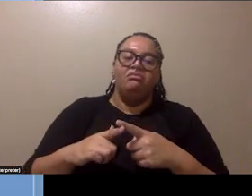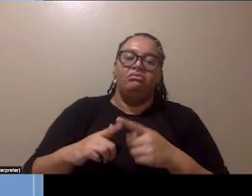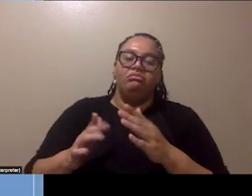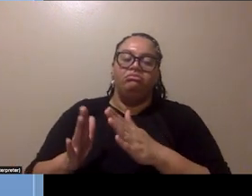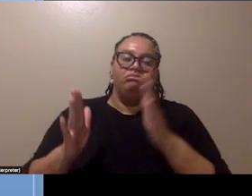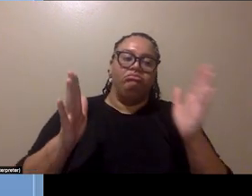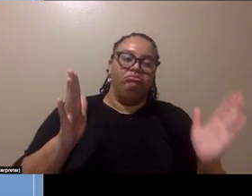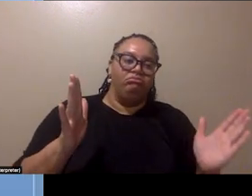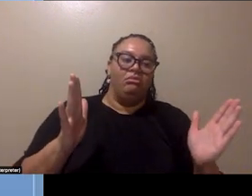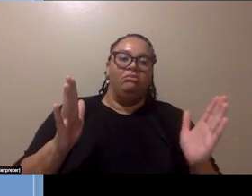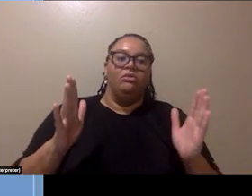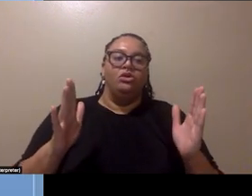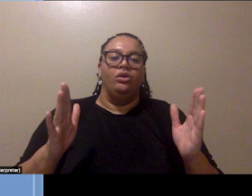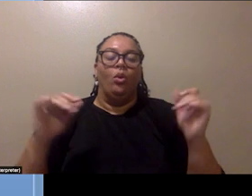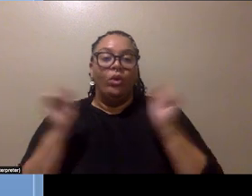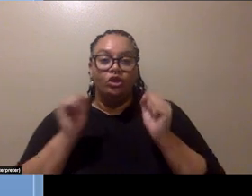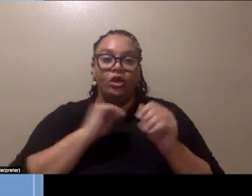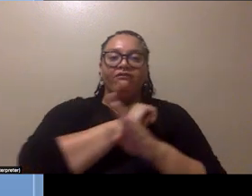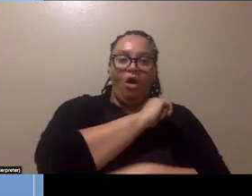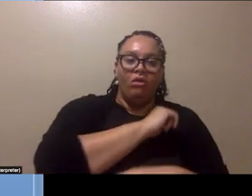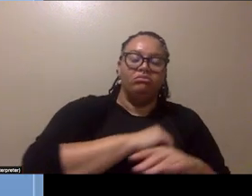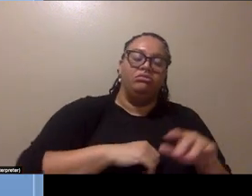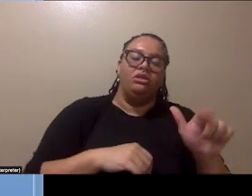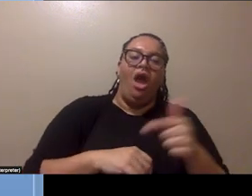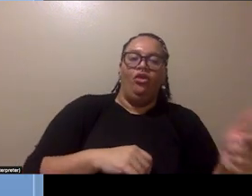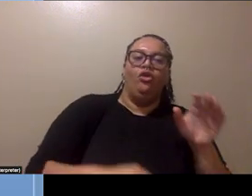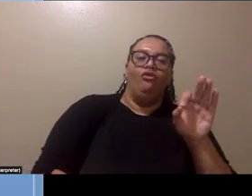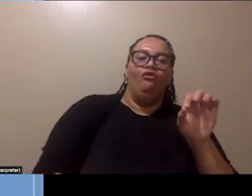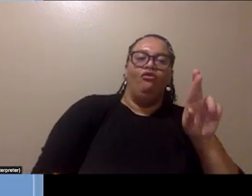sort of in the middle of that, in the winter and in the fall.